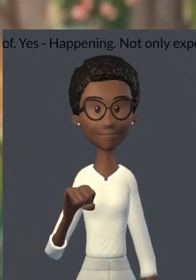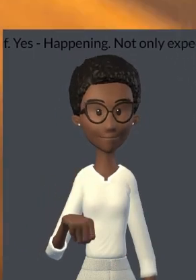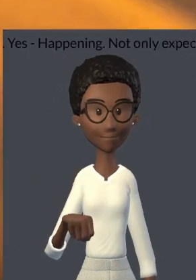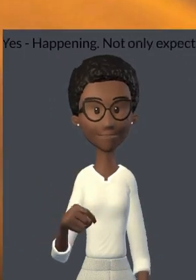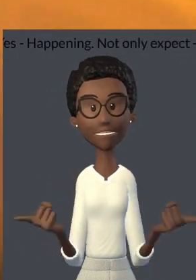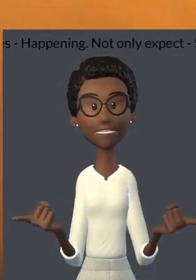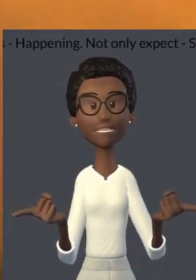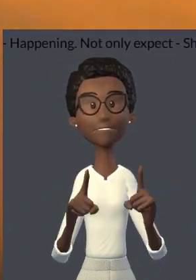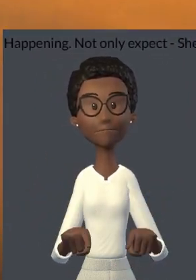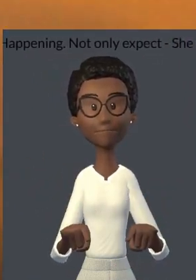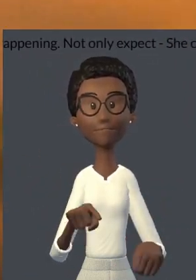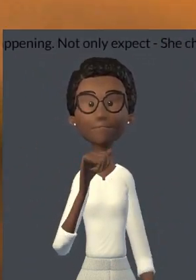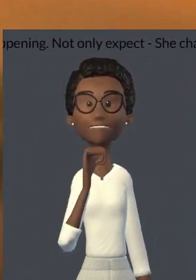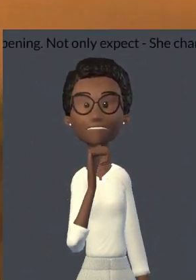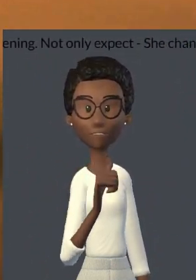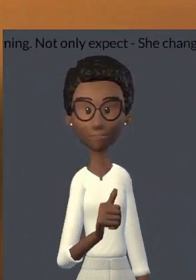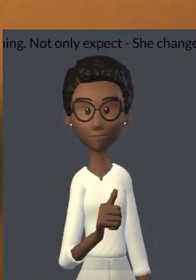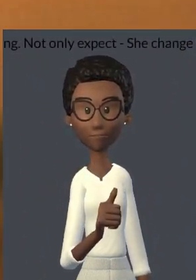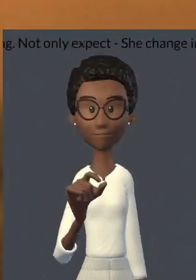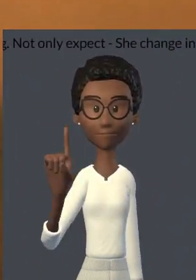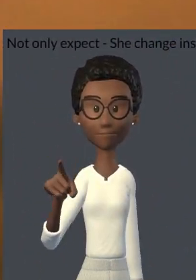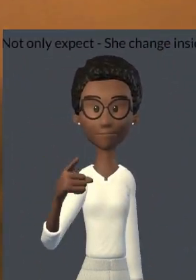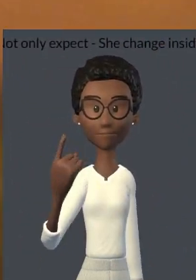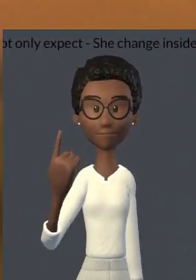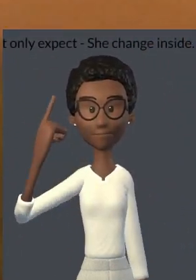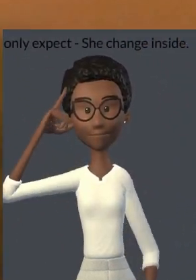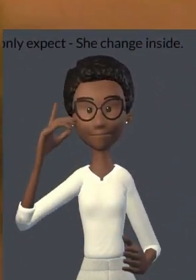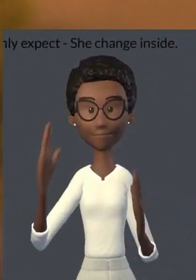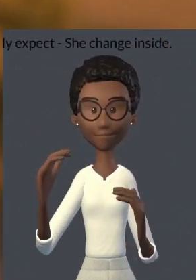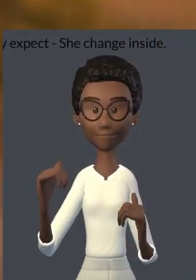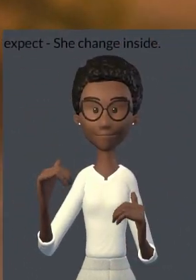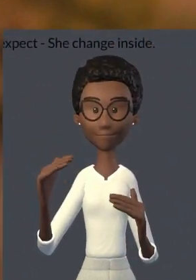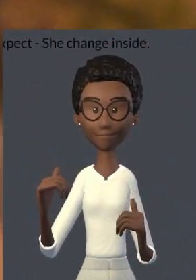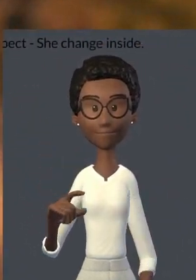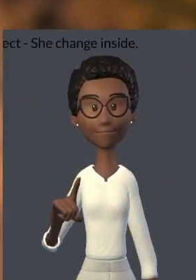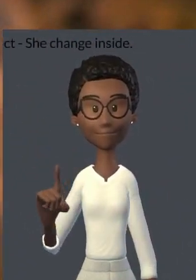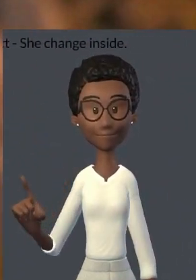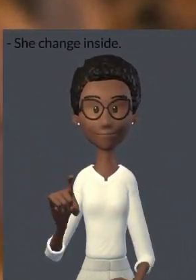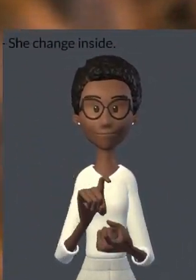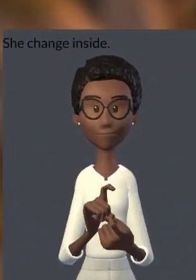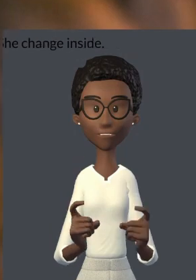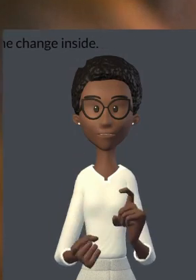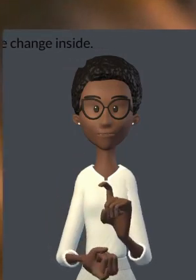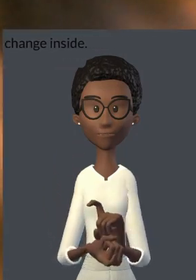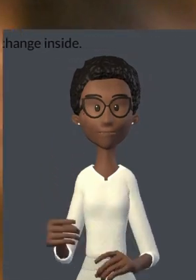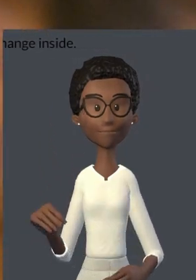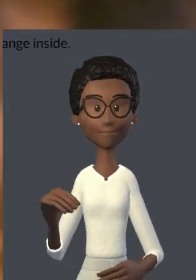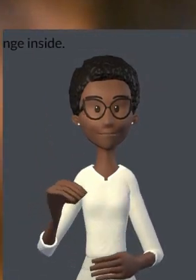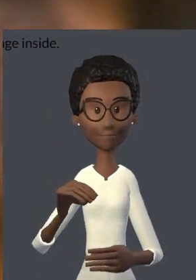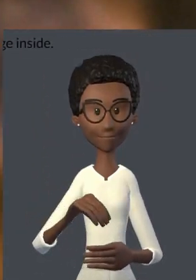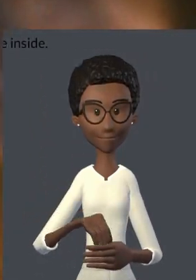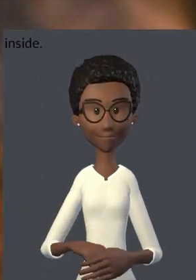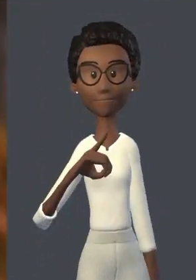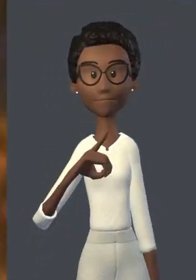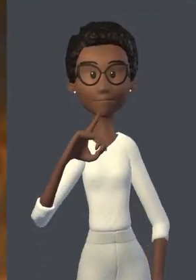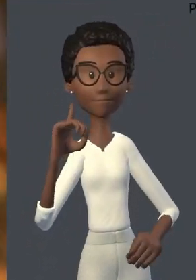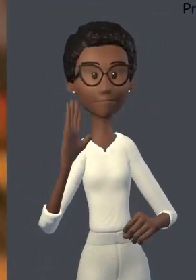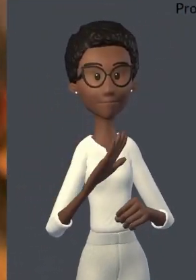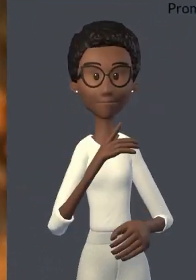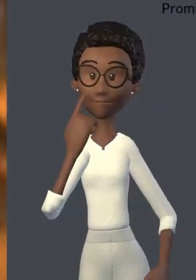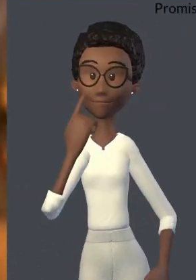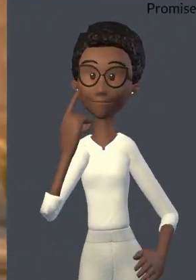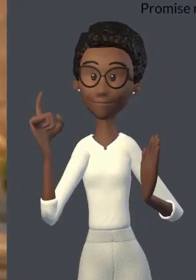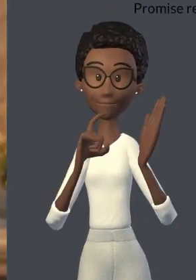then Mary arrived. Not just a visitor, a sign. Mary's greeting cracked something